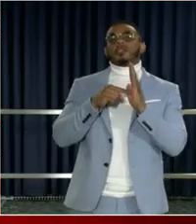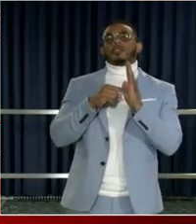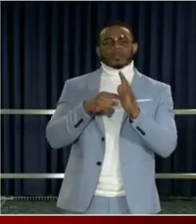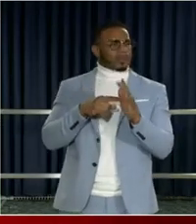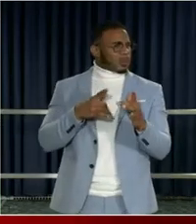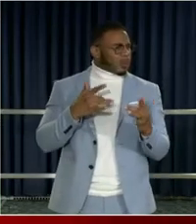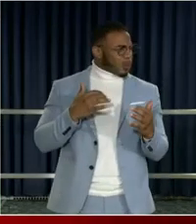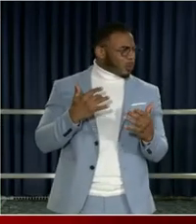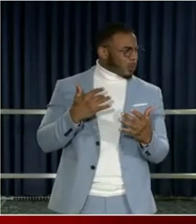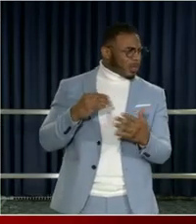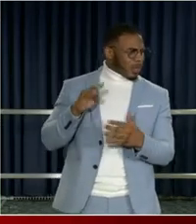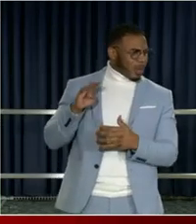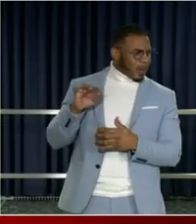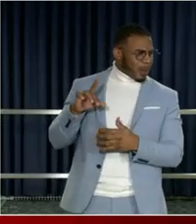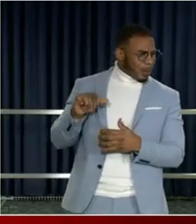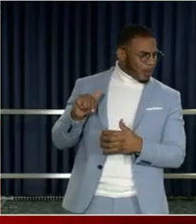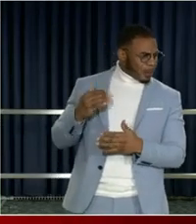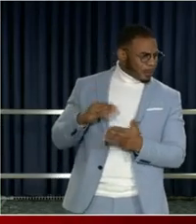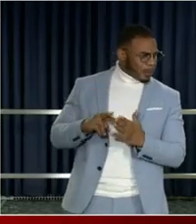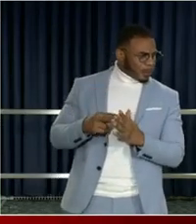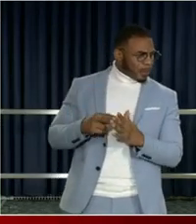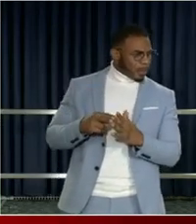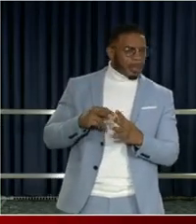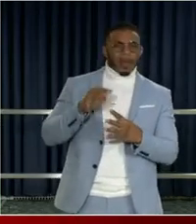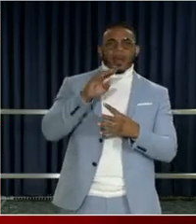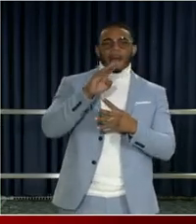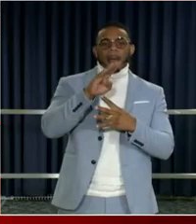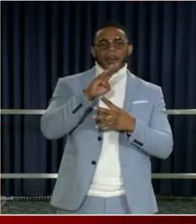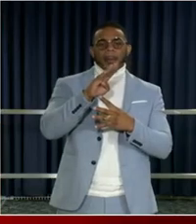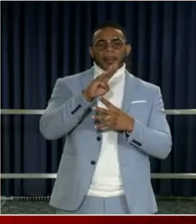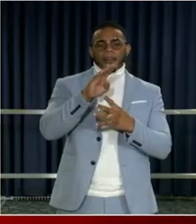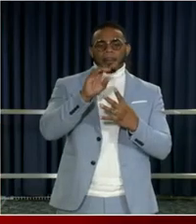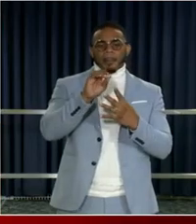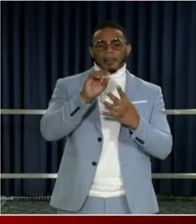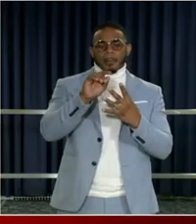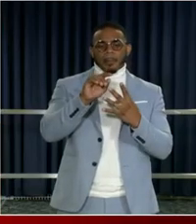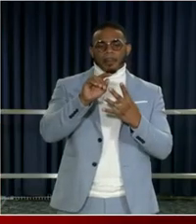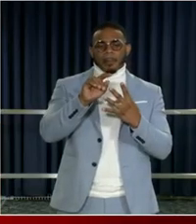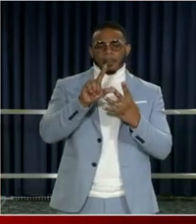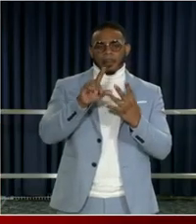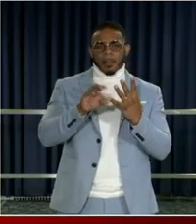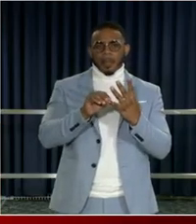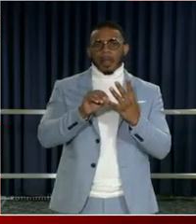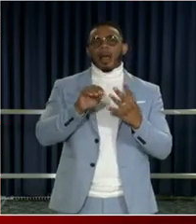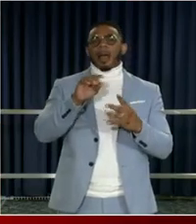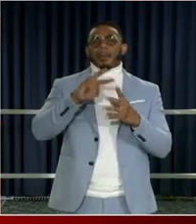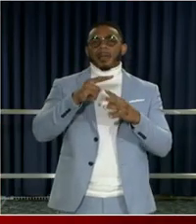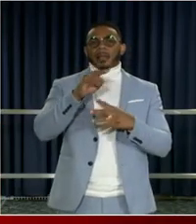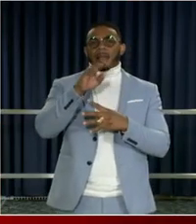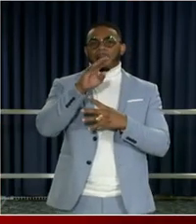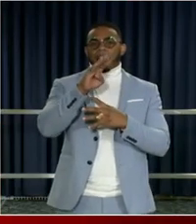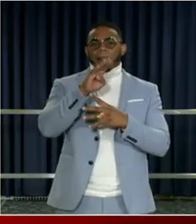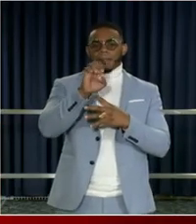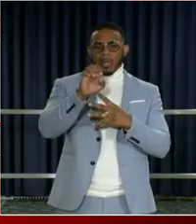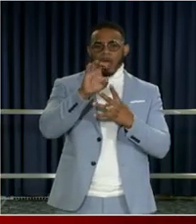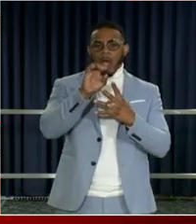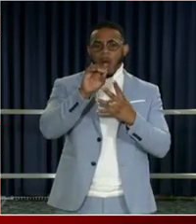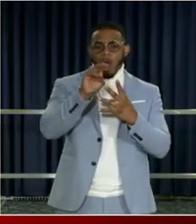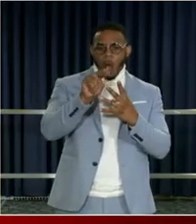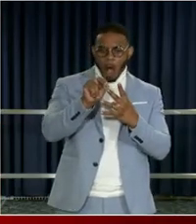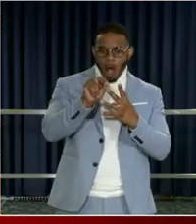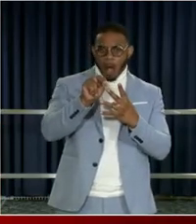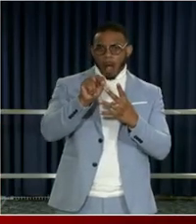issuing, what does the BOLO mean? Be on the lookout. We're going to be issuing some be on the lookout,